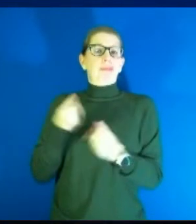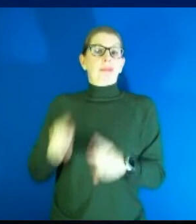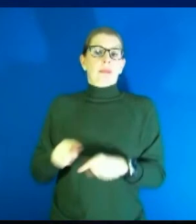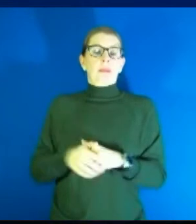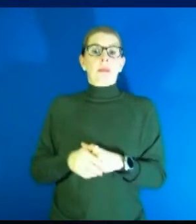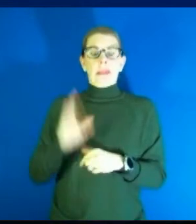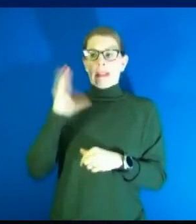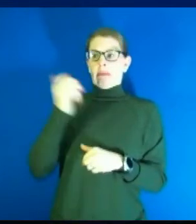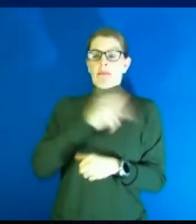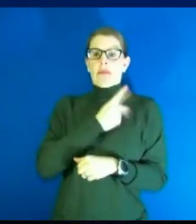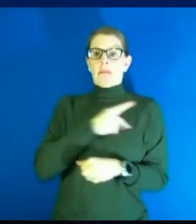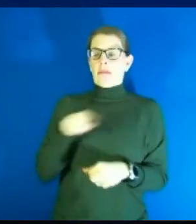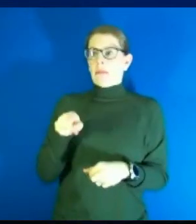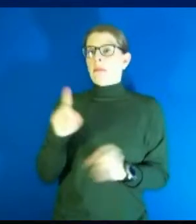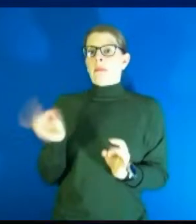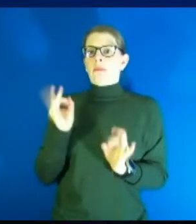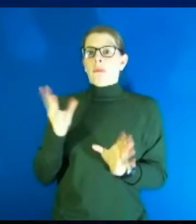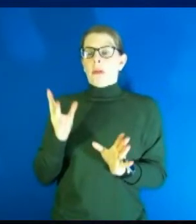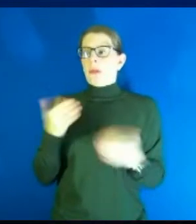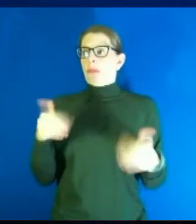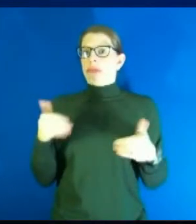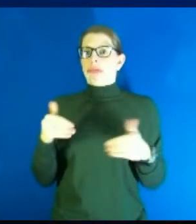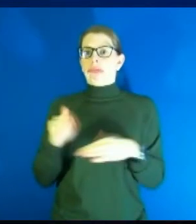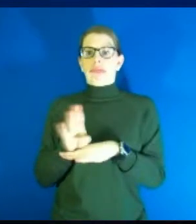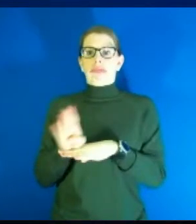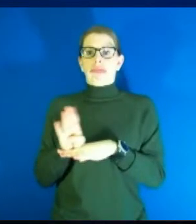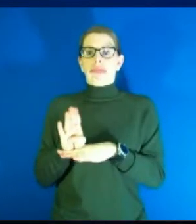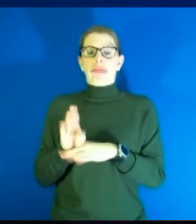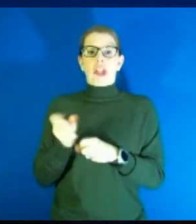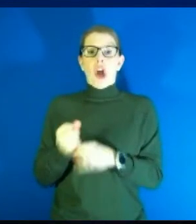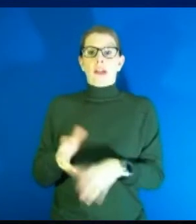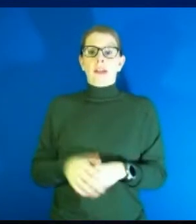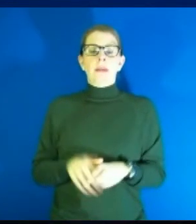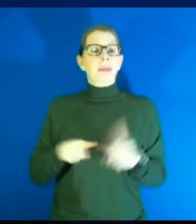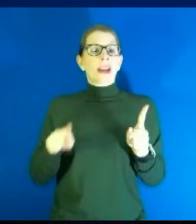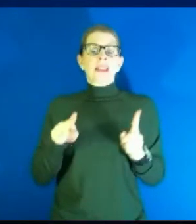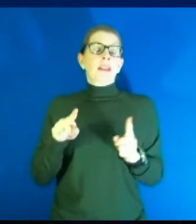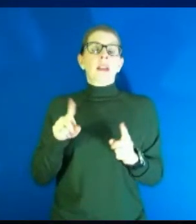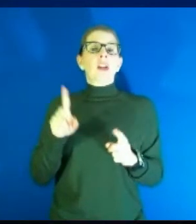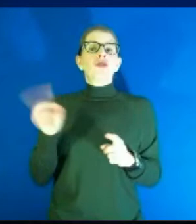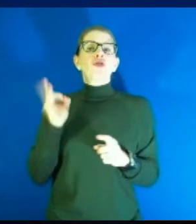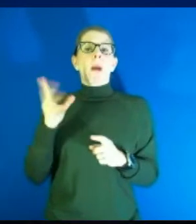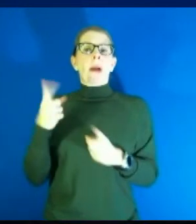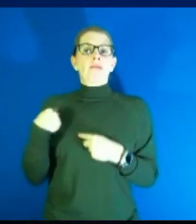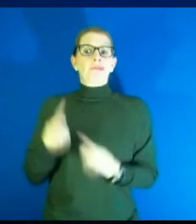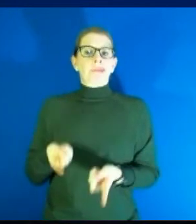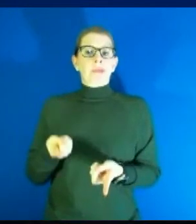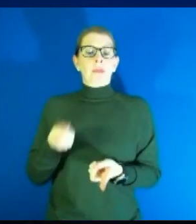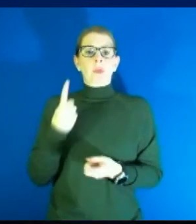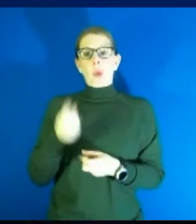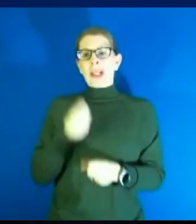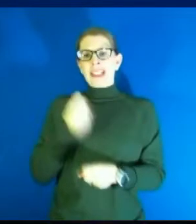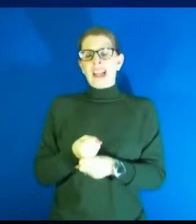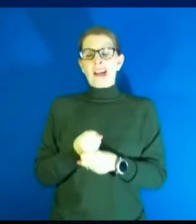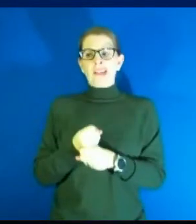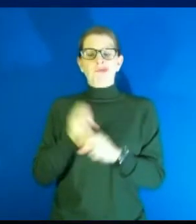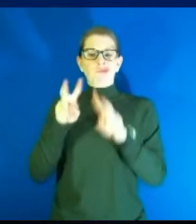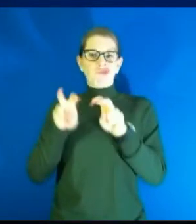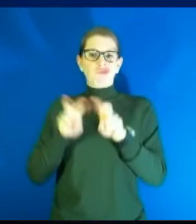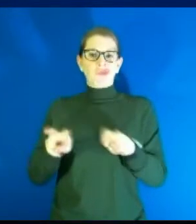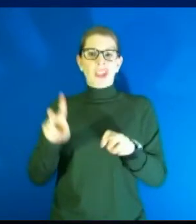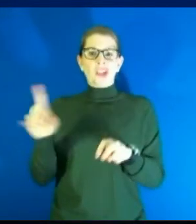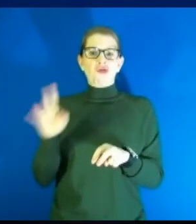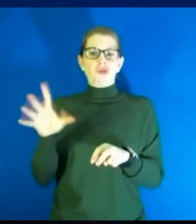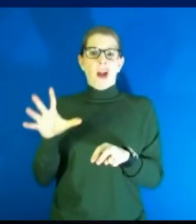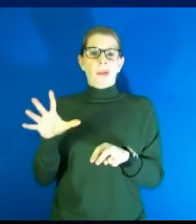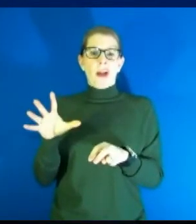like traumas are creating a lot of crowding. But in general, our trauma volume, if you look at it over the course of a year, our major trauma activations are maybe